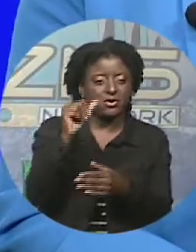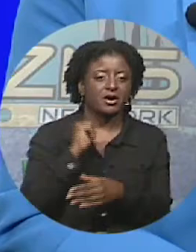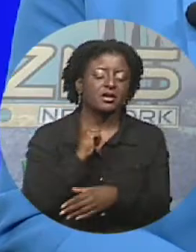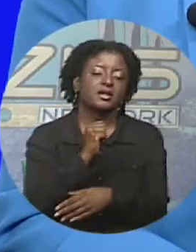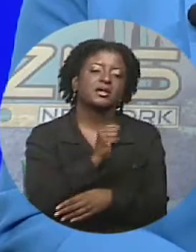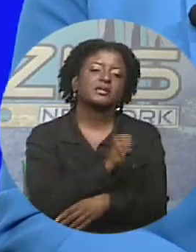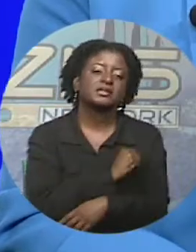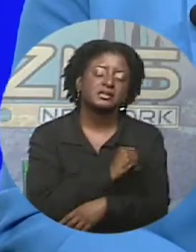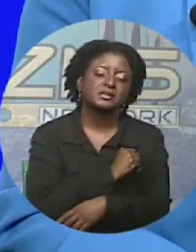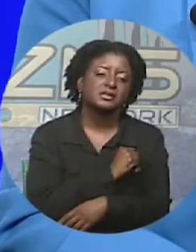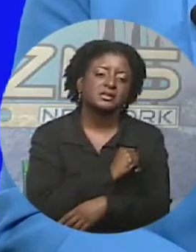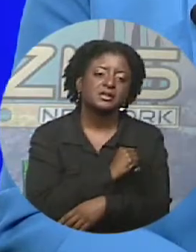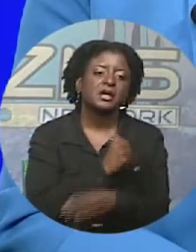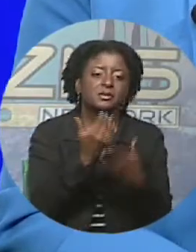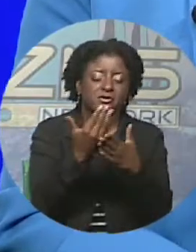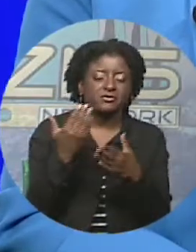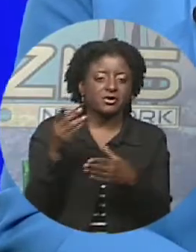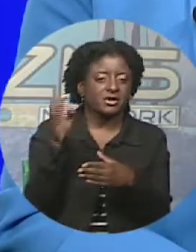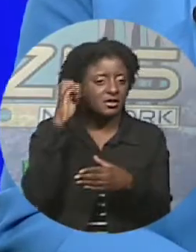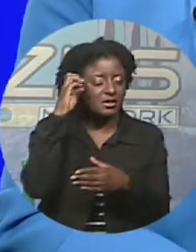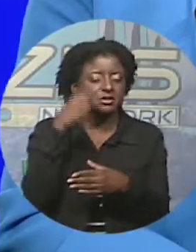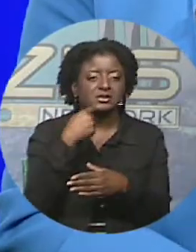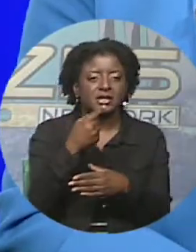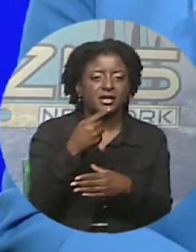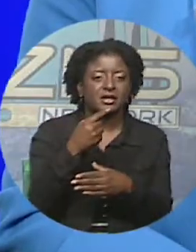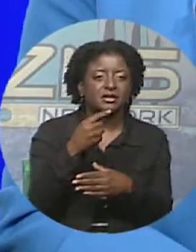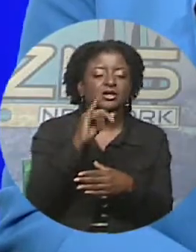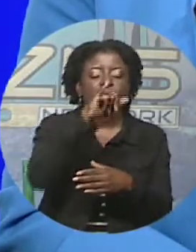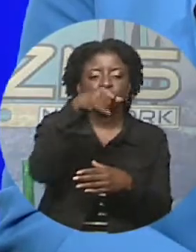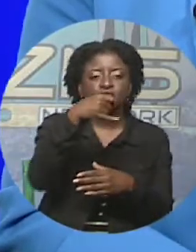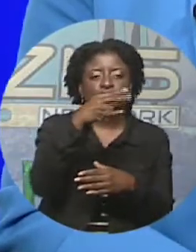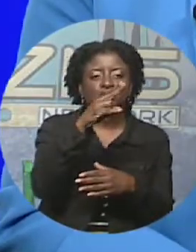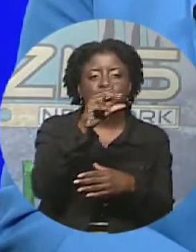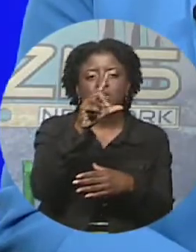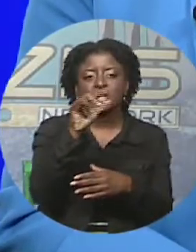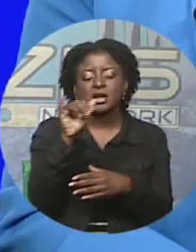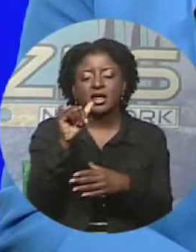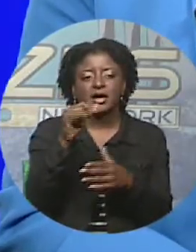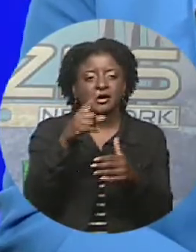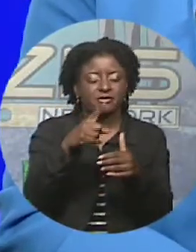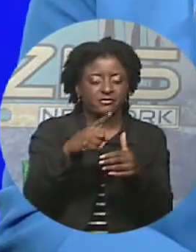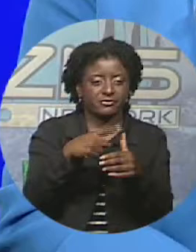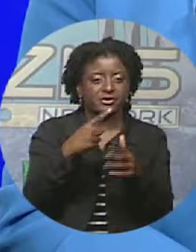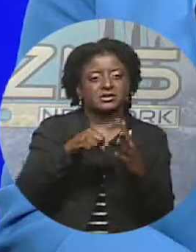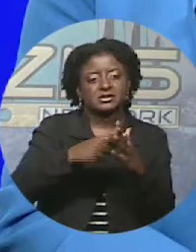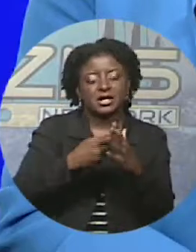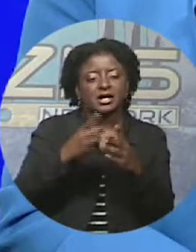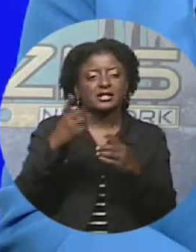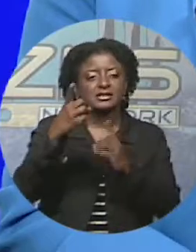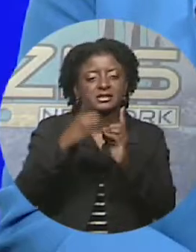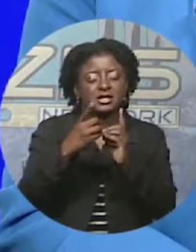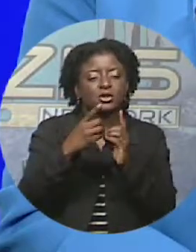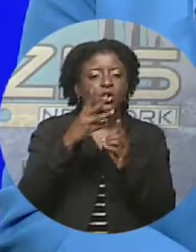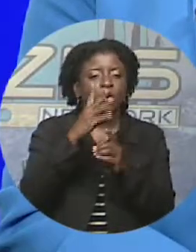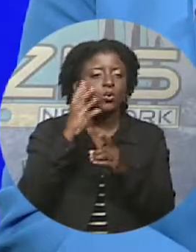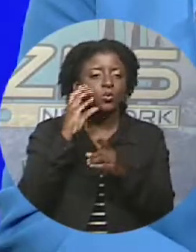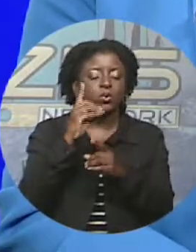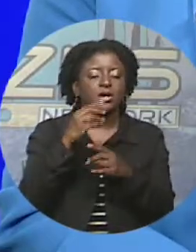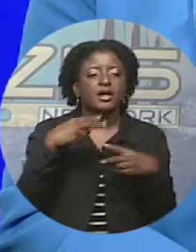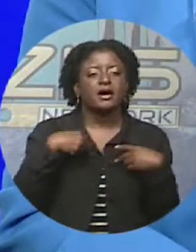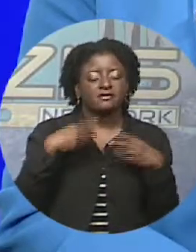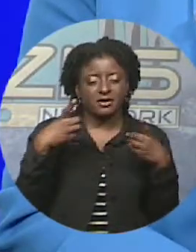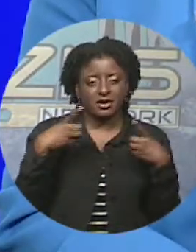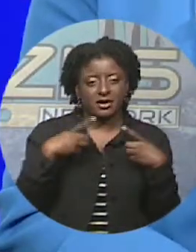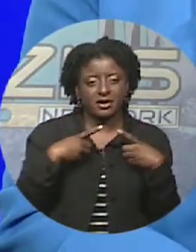Marcantonis, previously said the initial July 1st implementation date would have presented problems for the company, which would have required an estimated